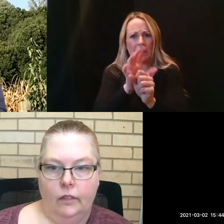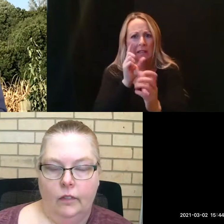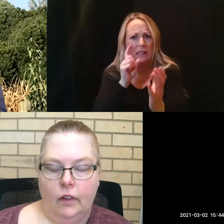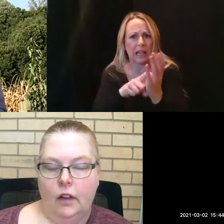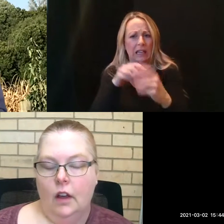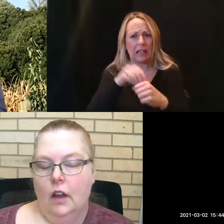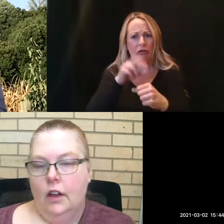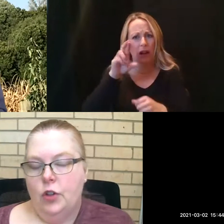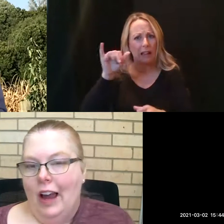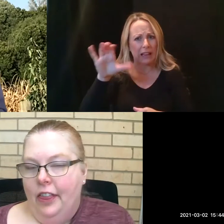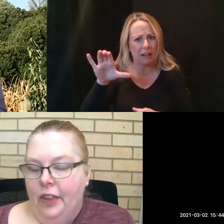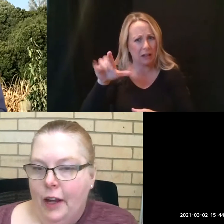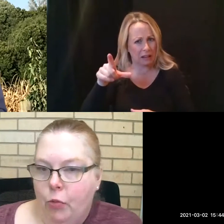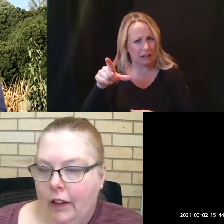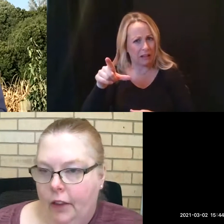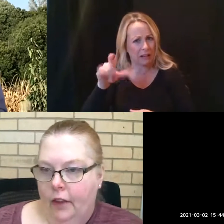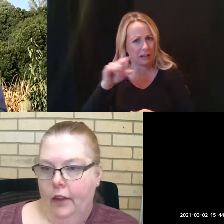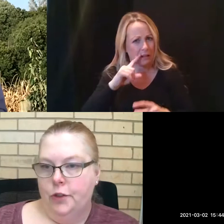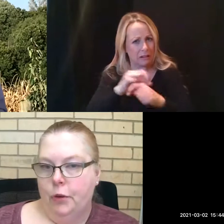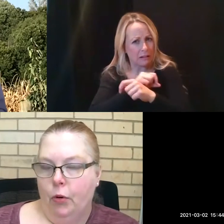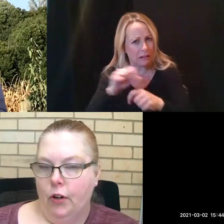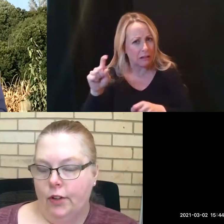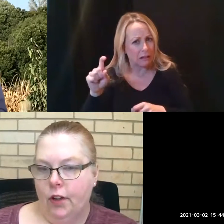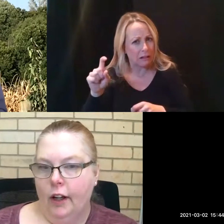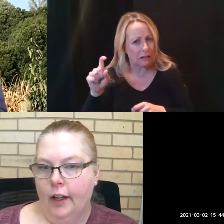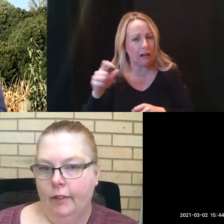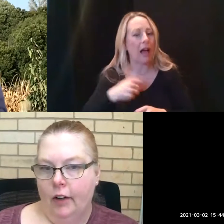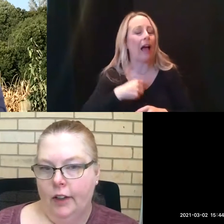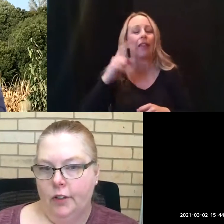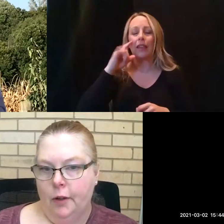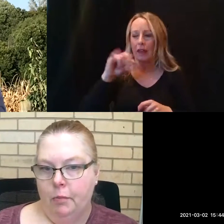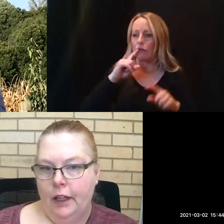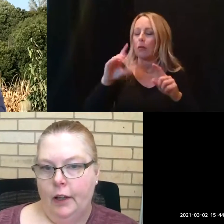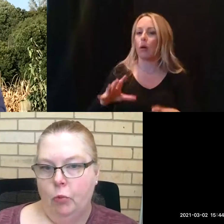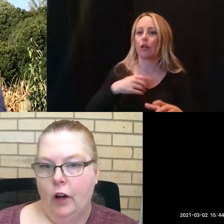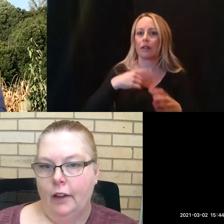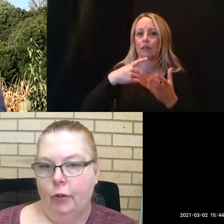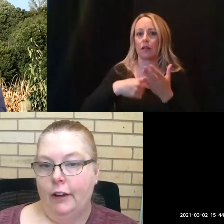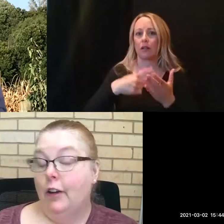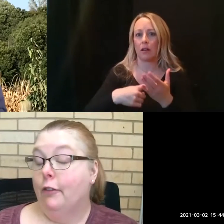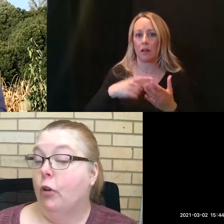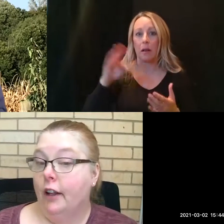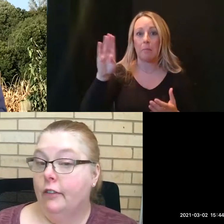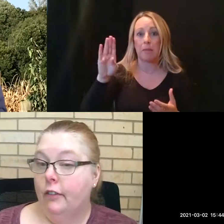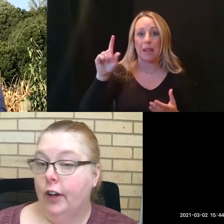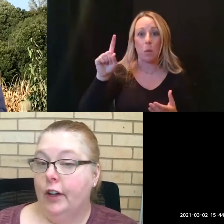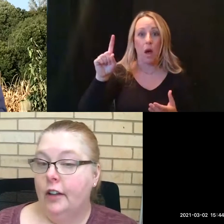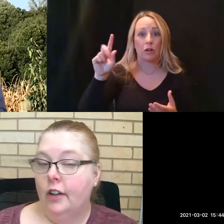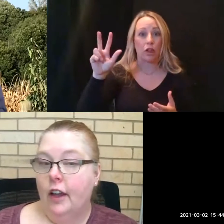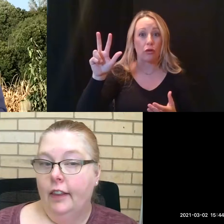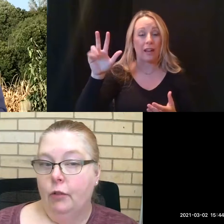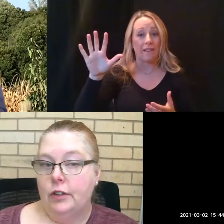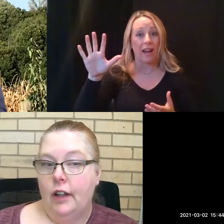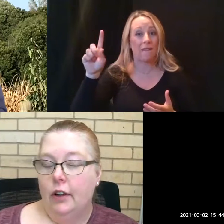comment? So I think what this reporter is talking about is the B1351